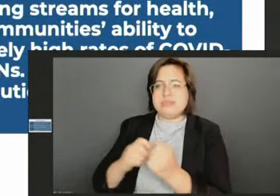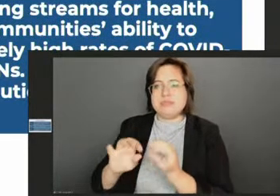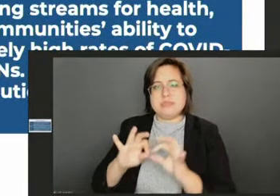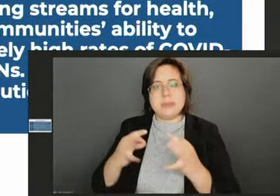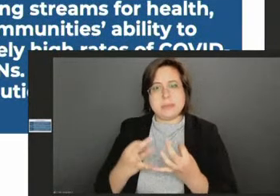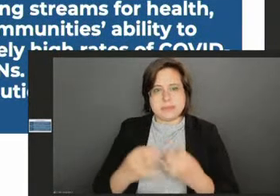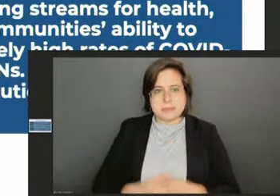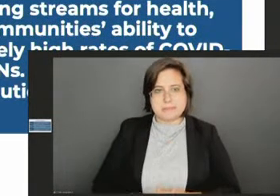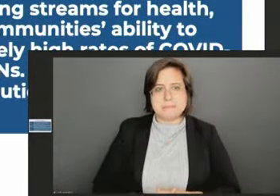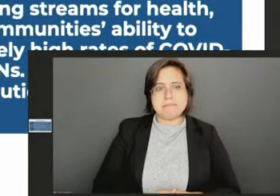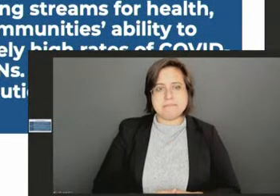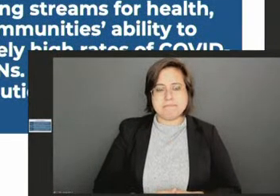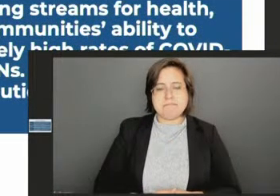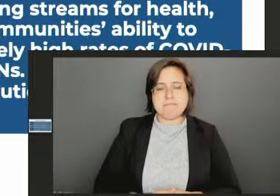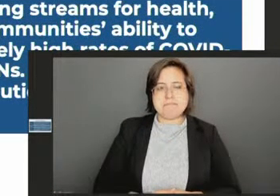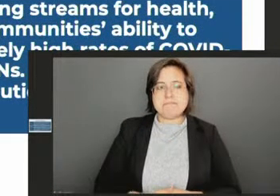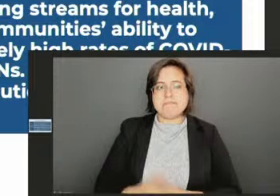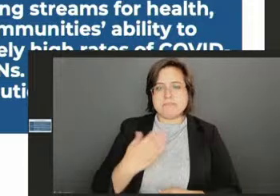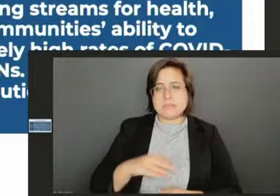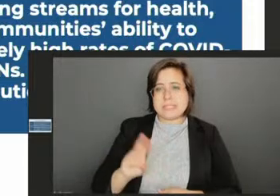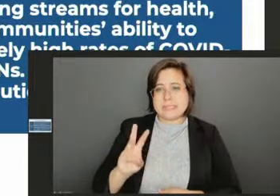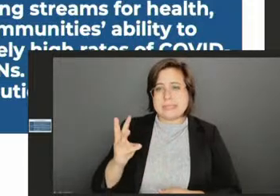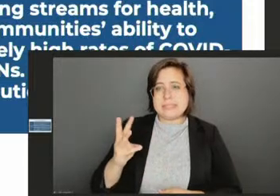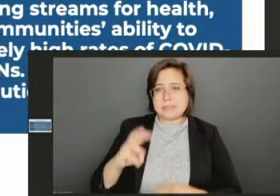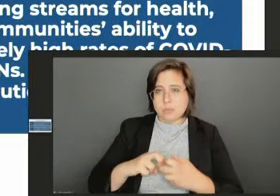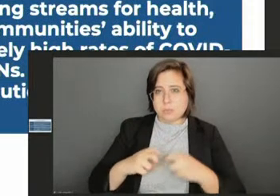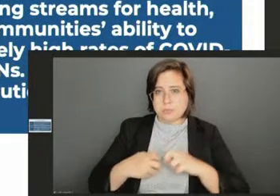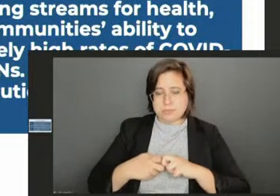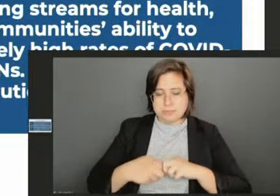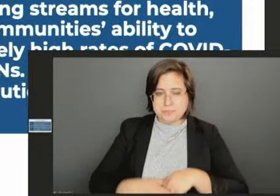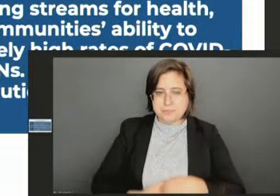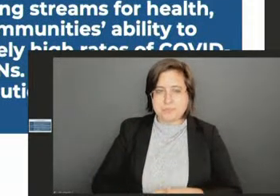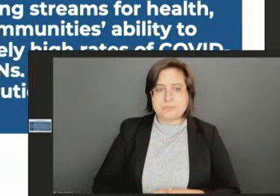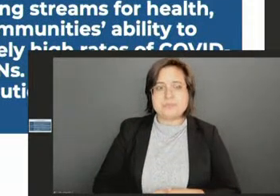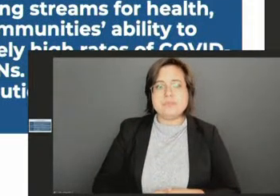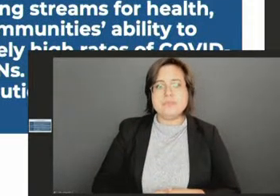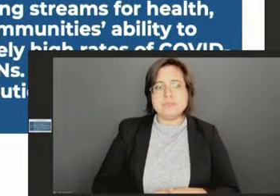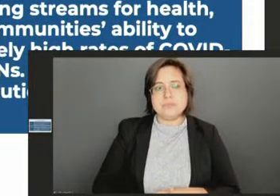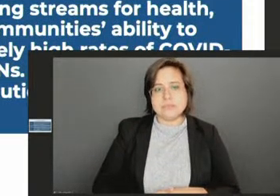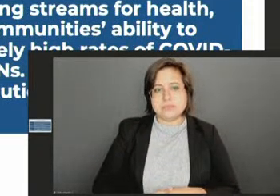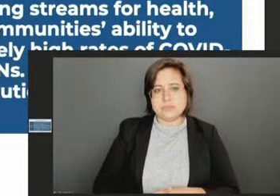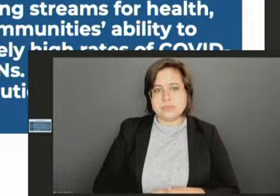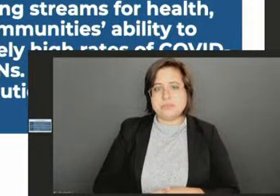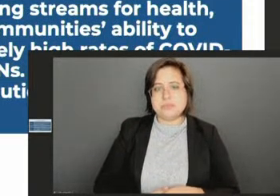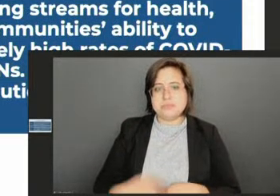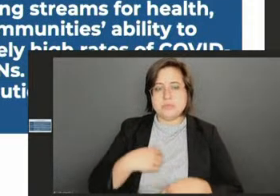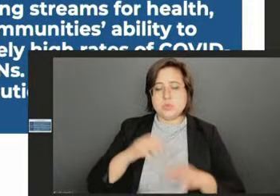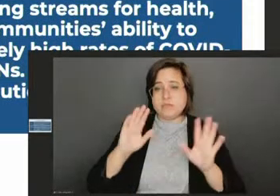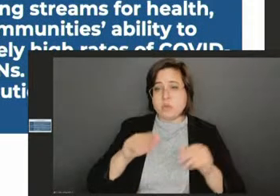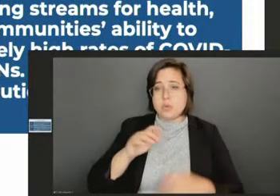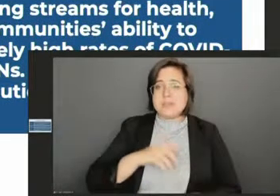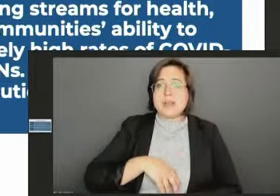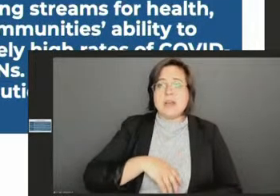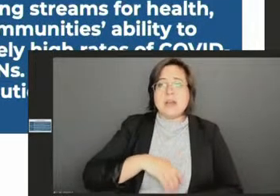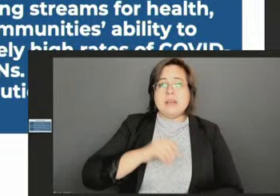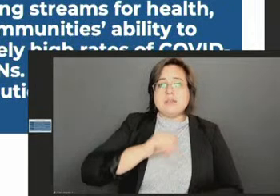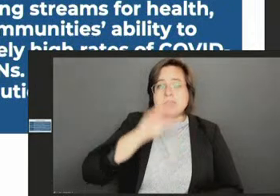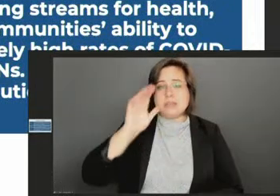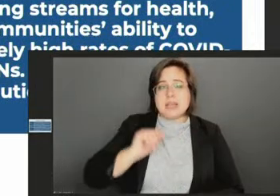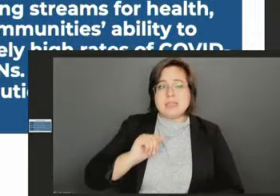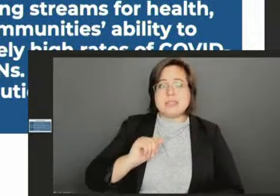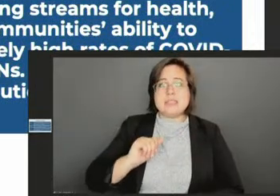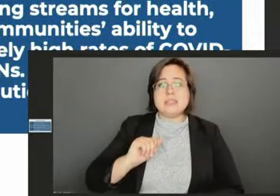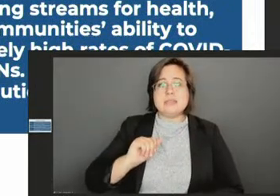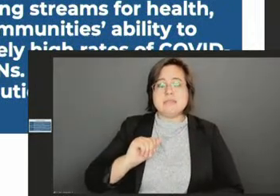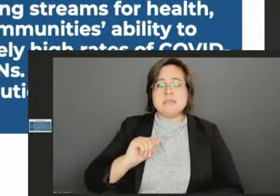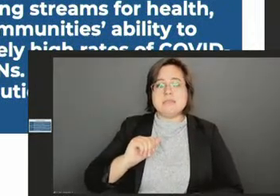families. The sixth problem, we focused in on the Alaskan Indian, Alaskan